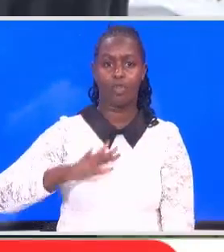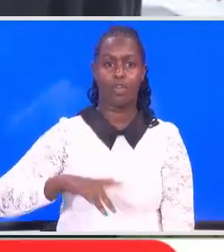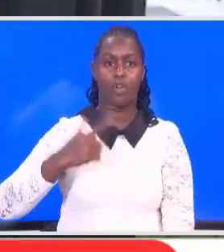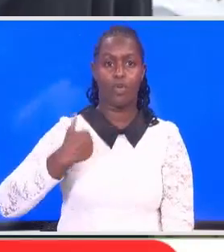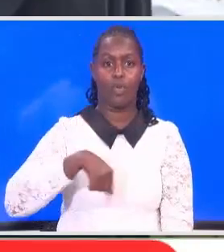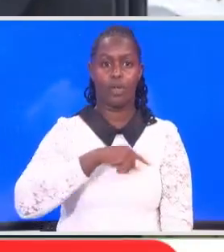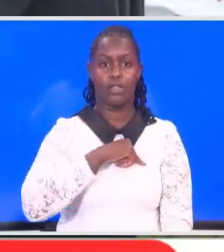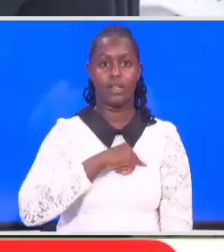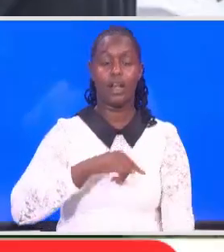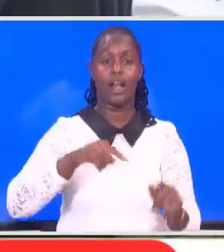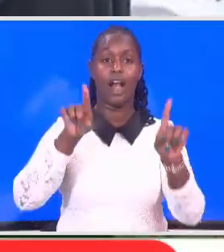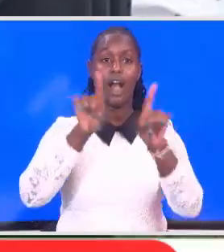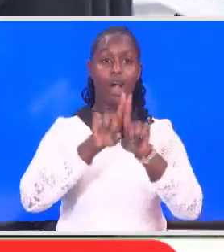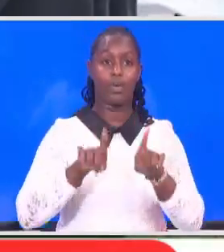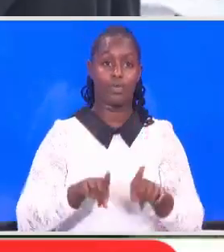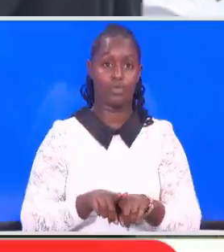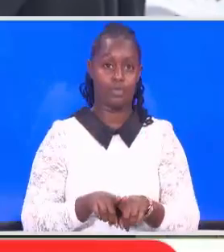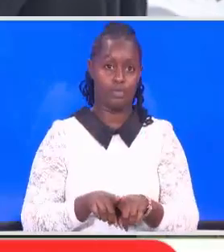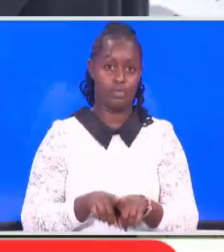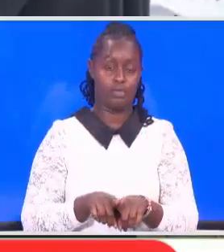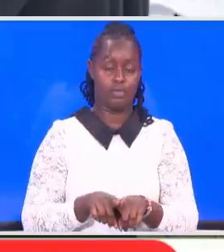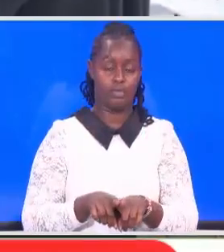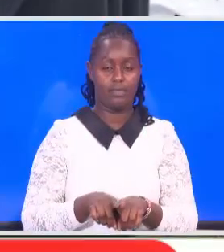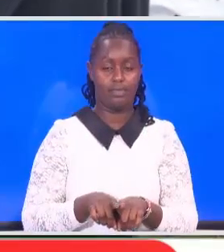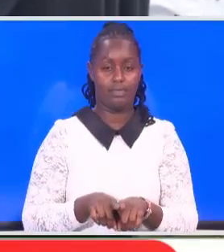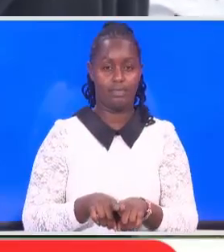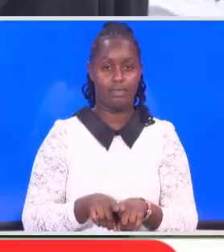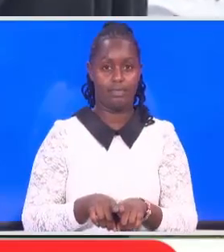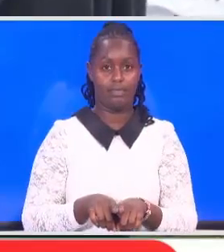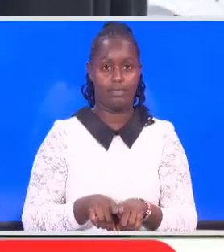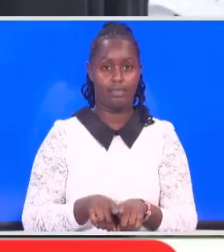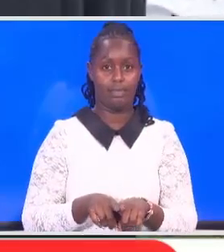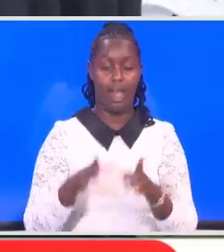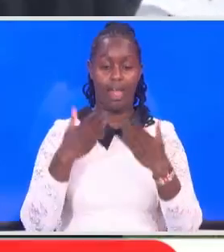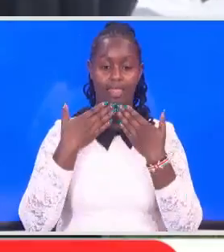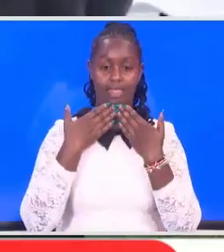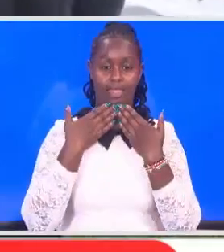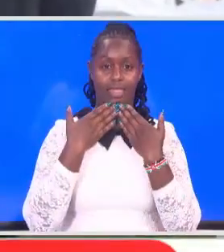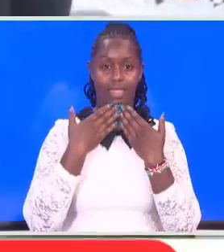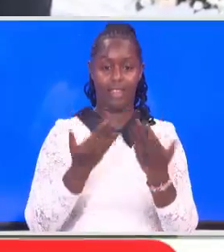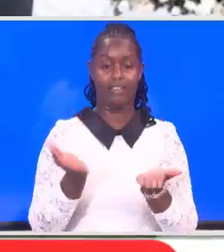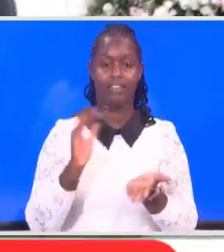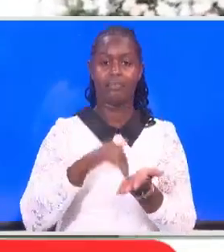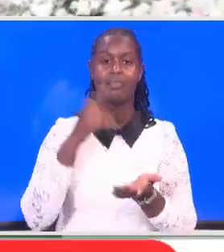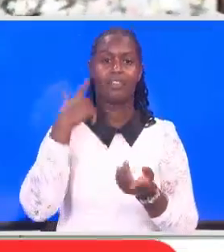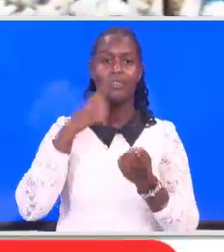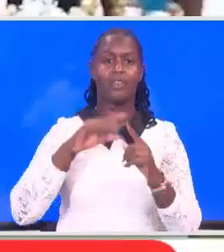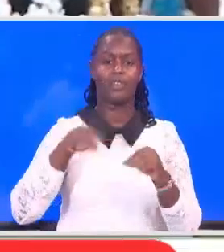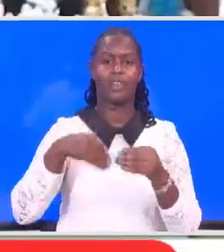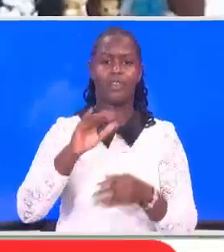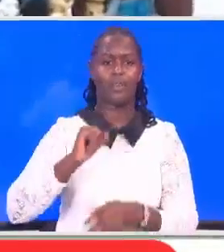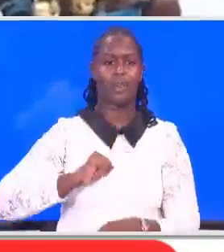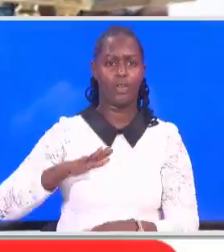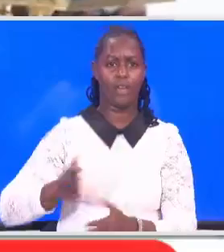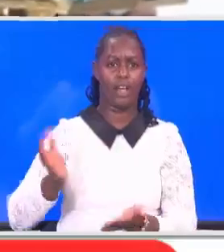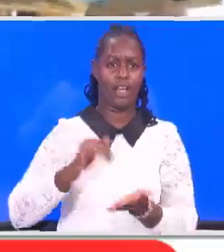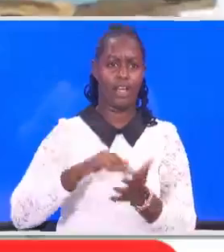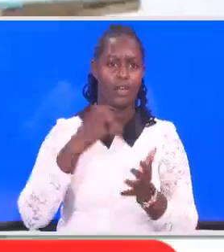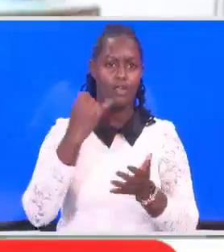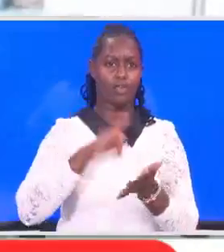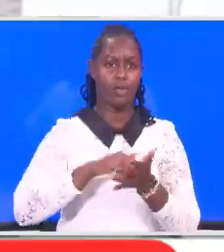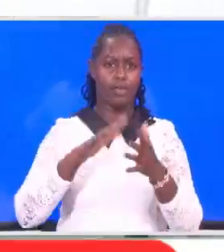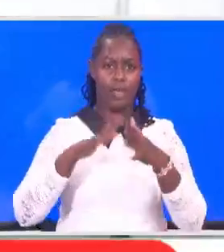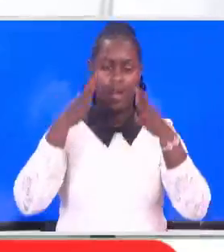and the Embu town for giving their daughter to us. In fact, I decided to come